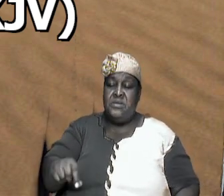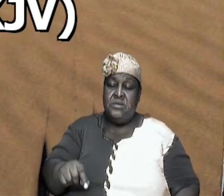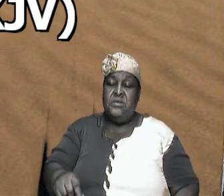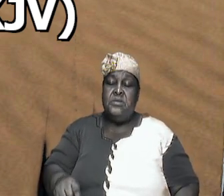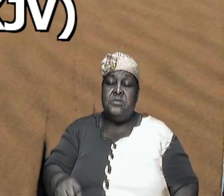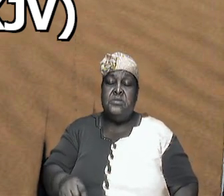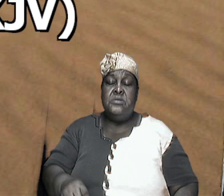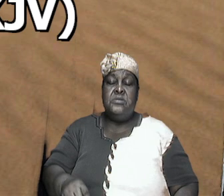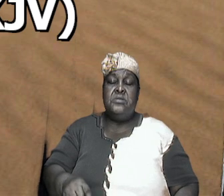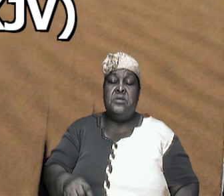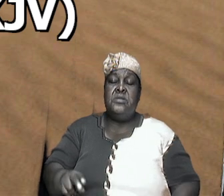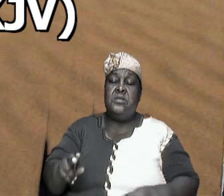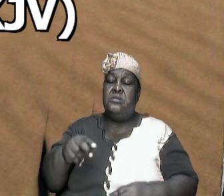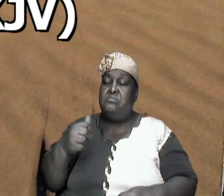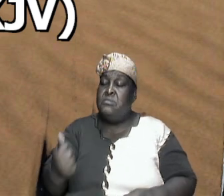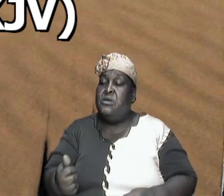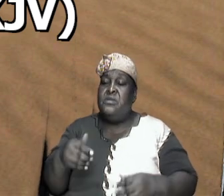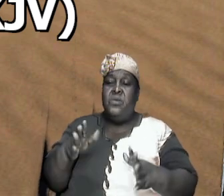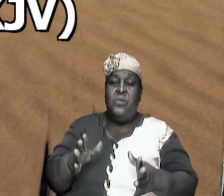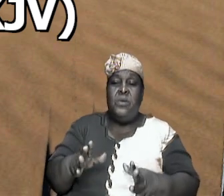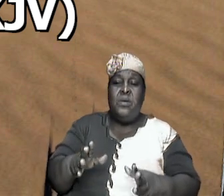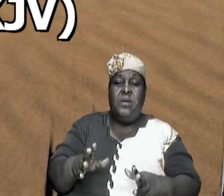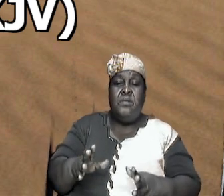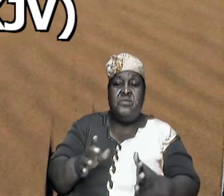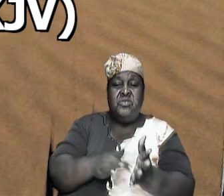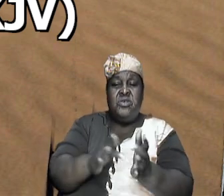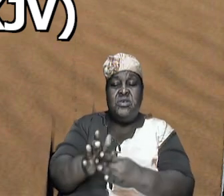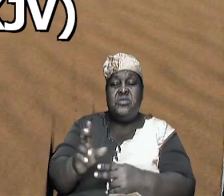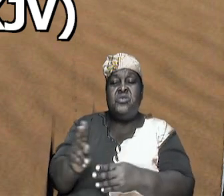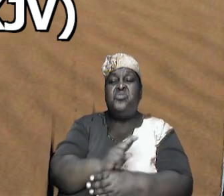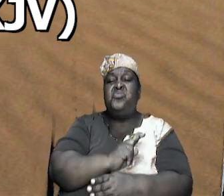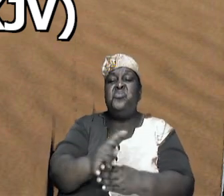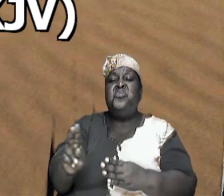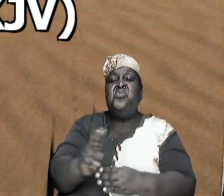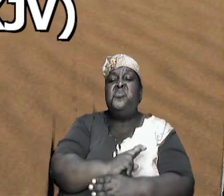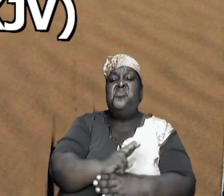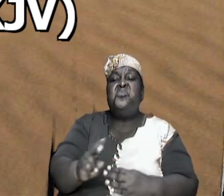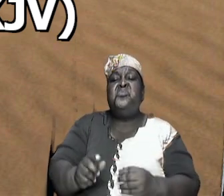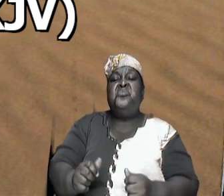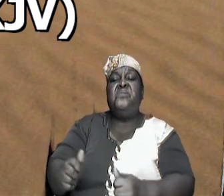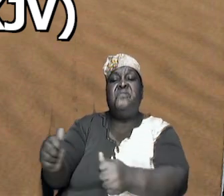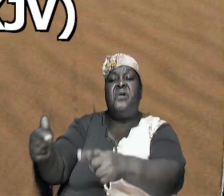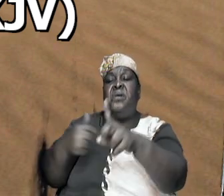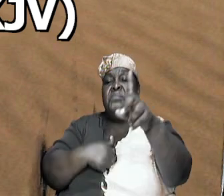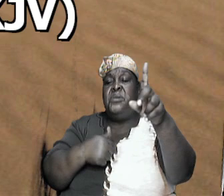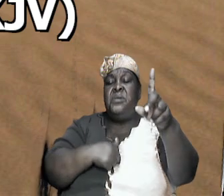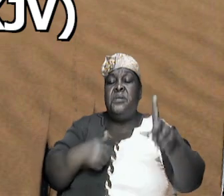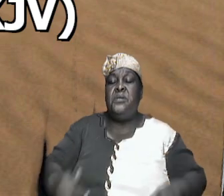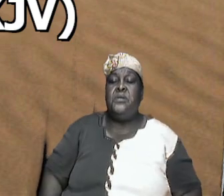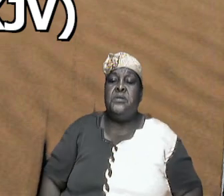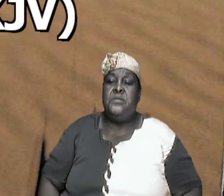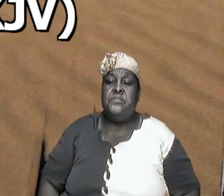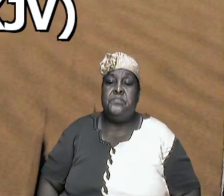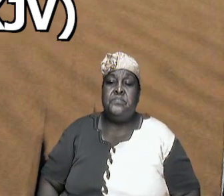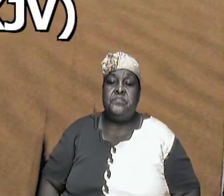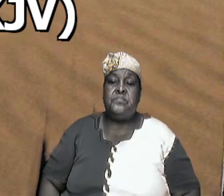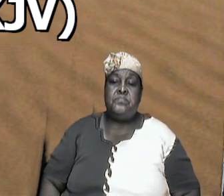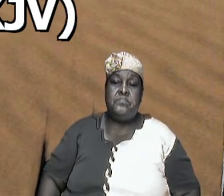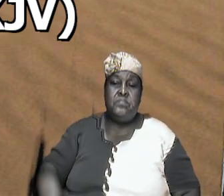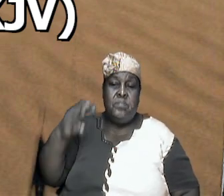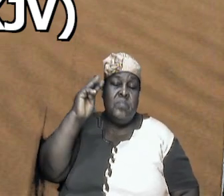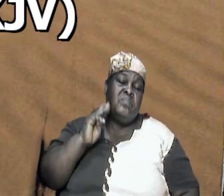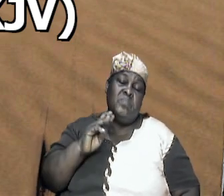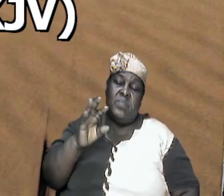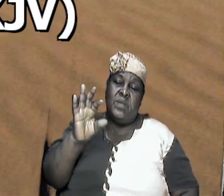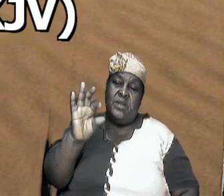me. As I said, it is it's a term that is used extensively by him. Now let us look at Matthew 9,